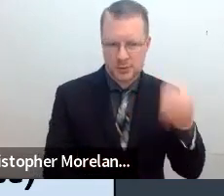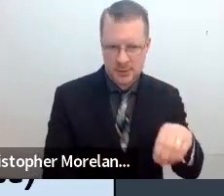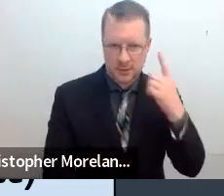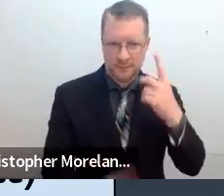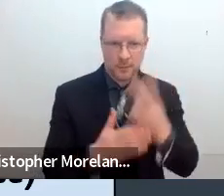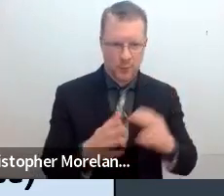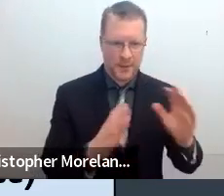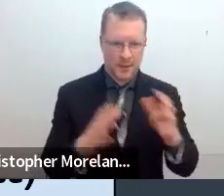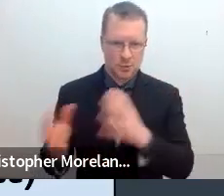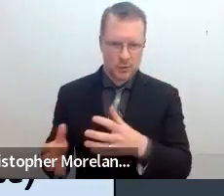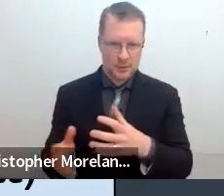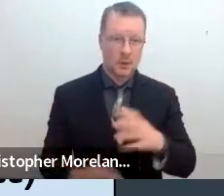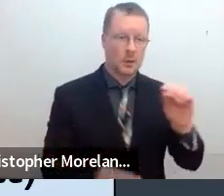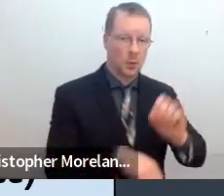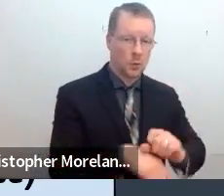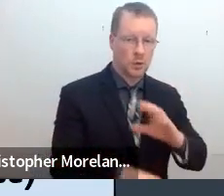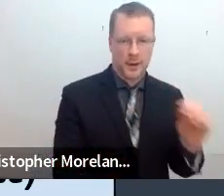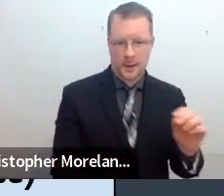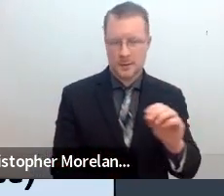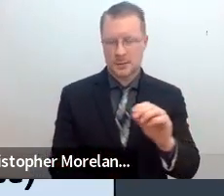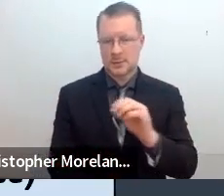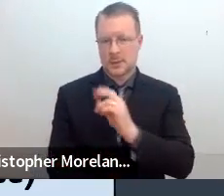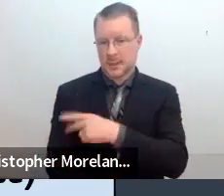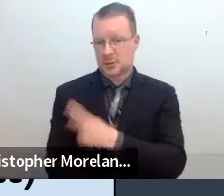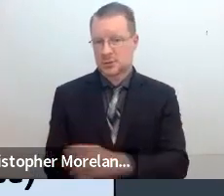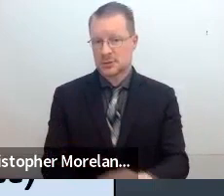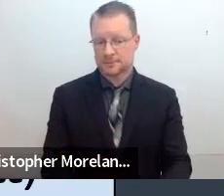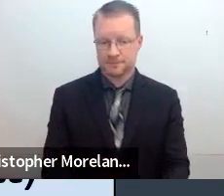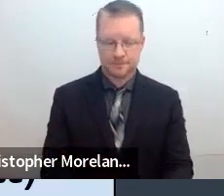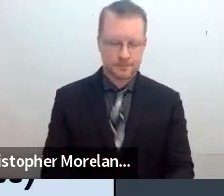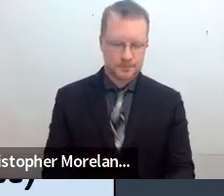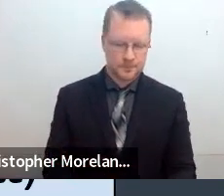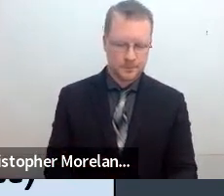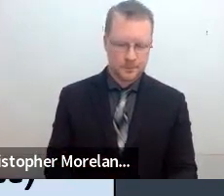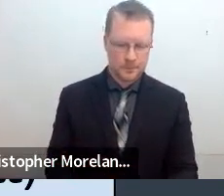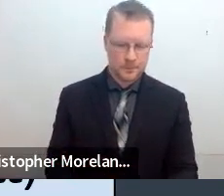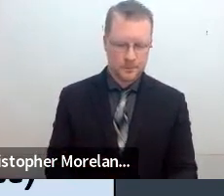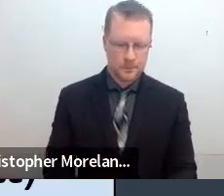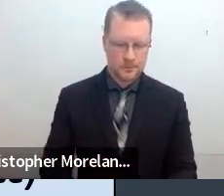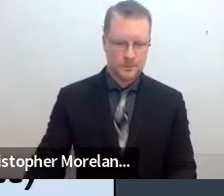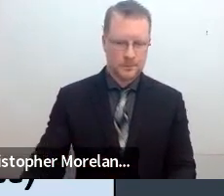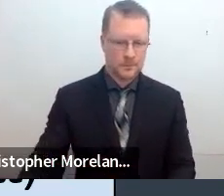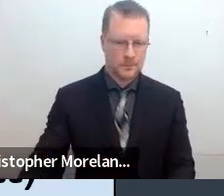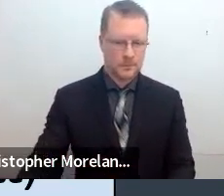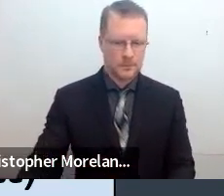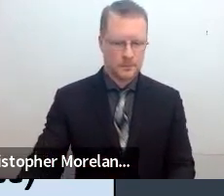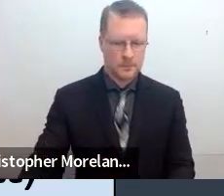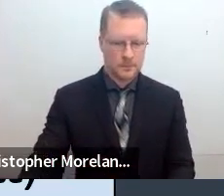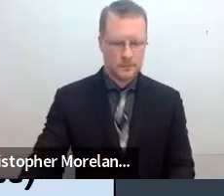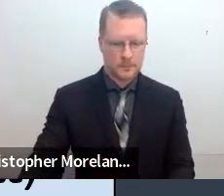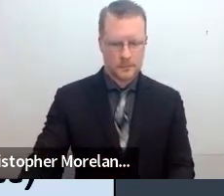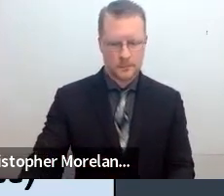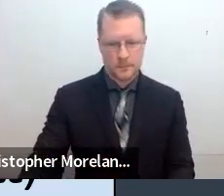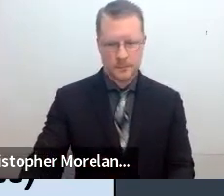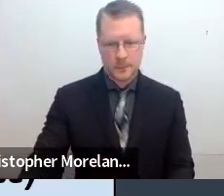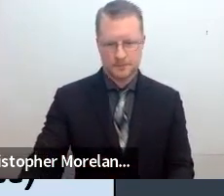over 30% of the time for both groups. as initiated from coworkers and